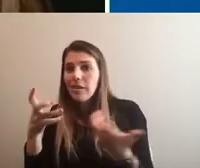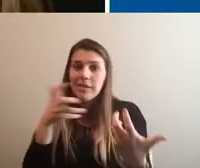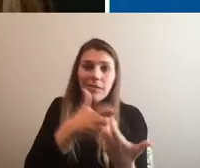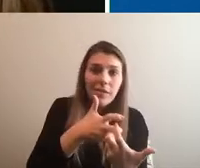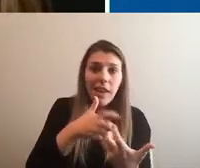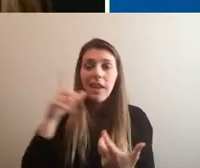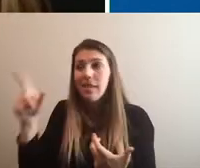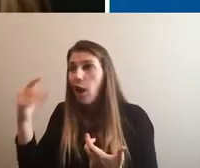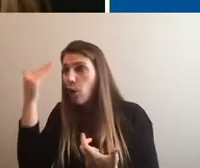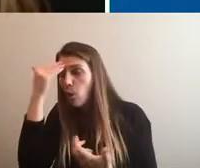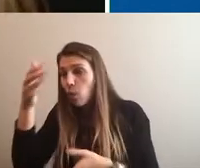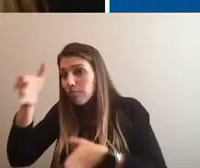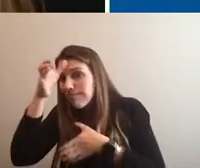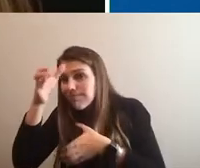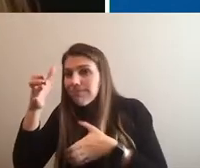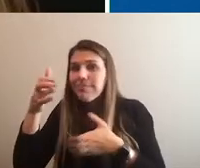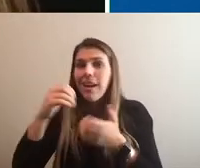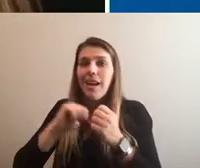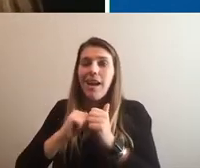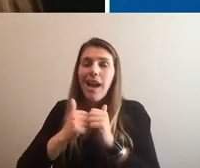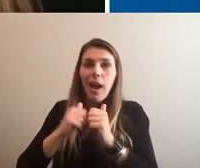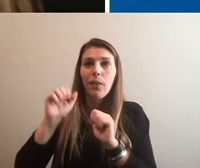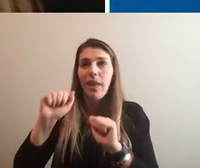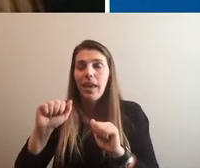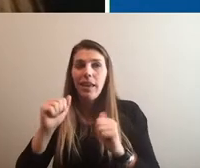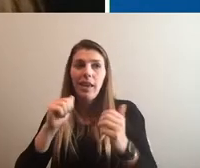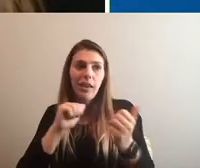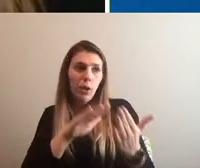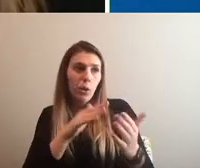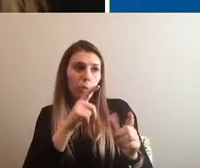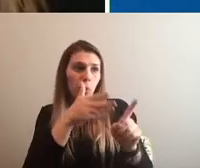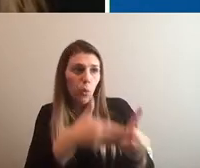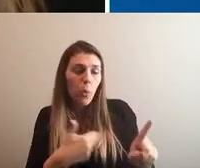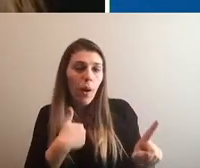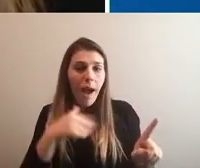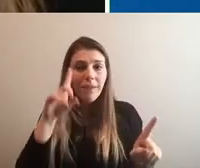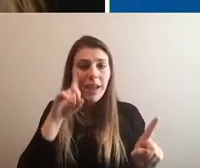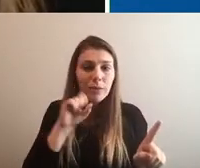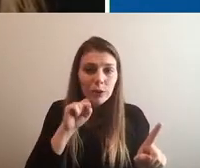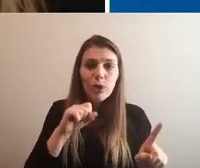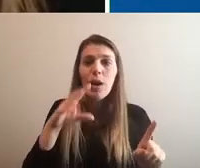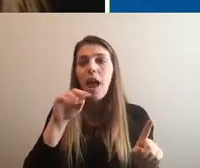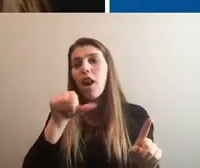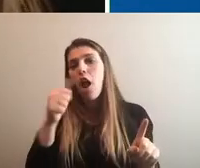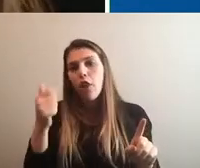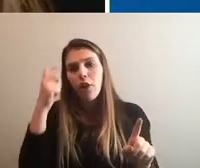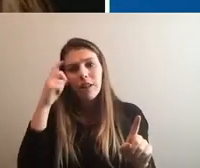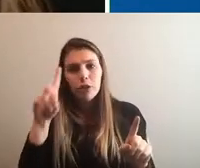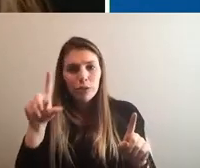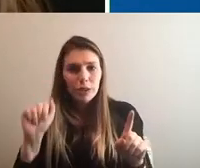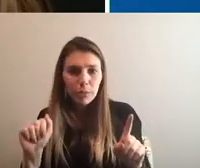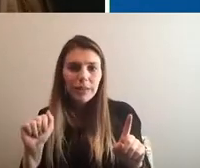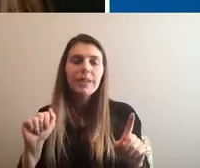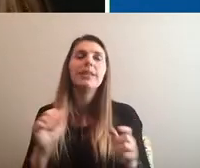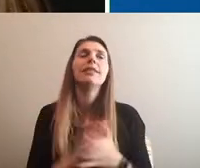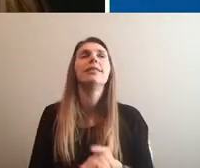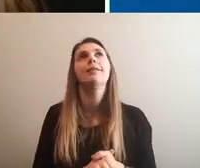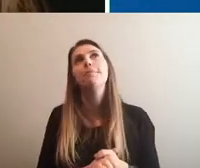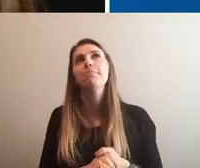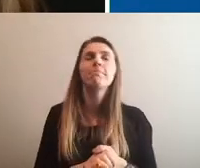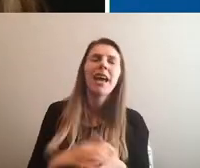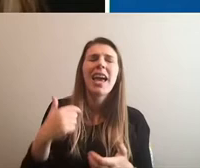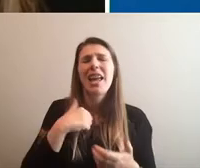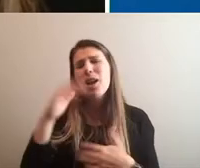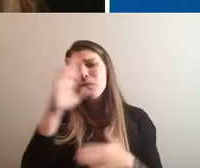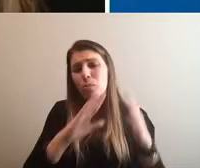know how to address a person with Down syndrome and other intellectual disabilities? And I worry